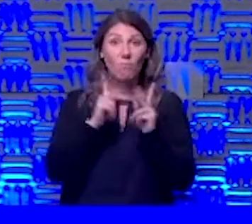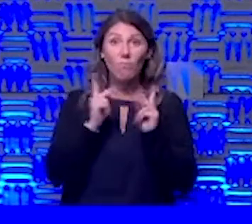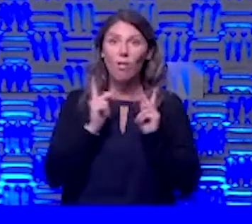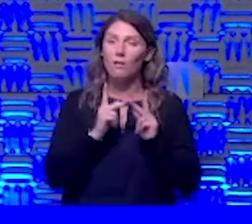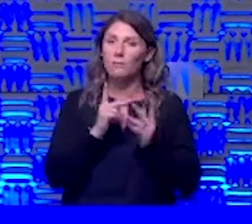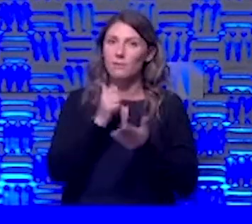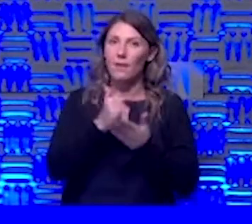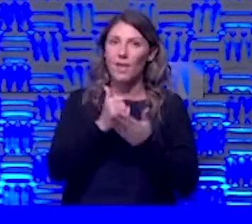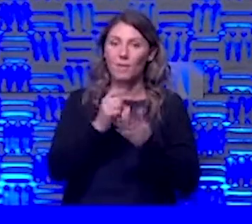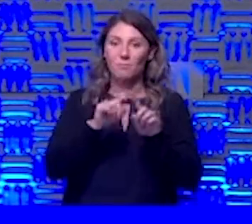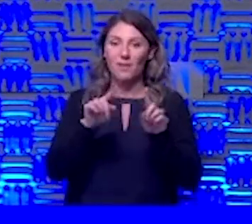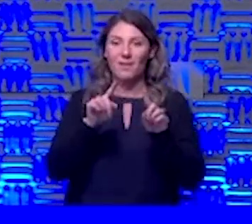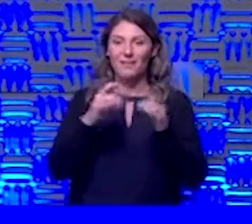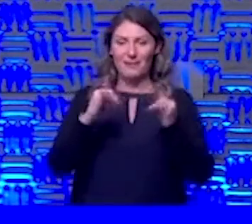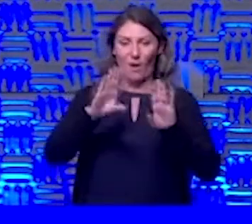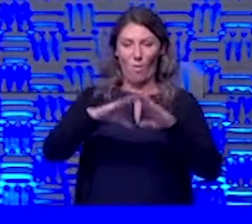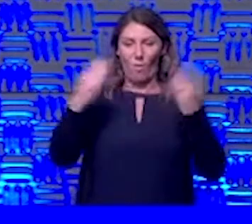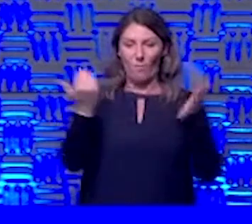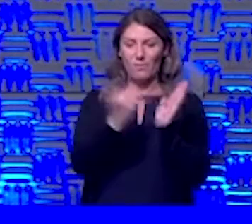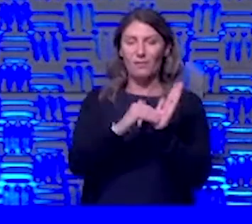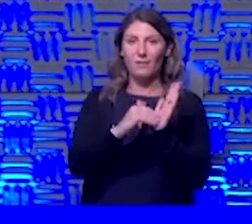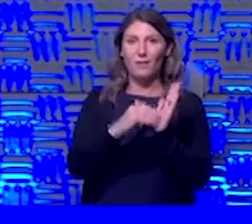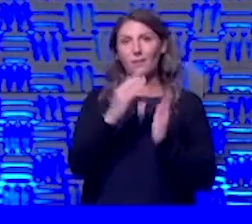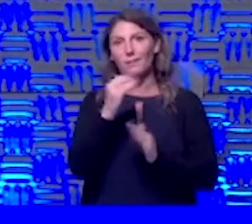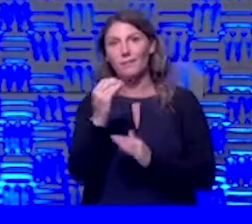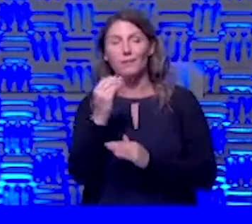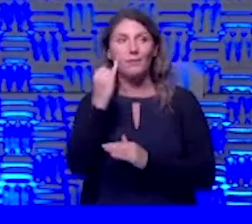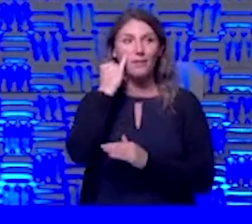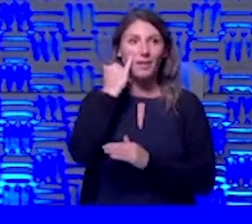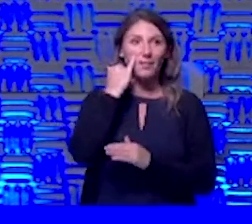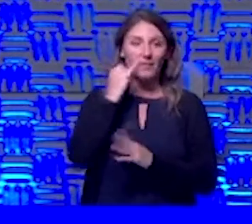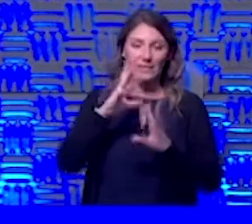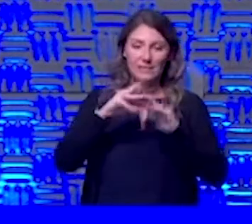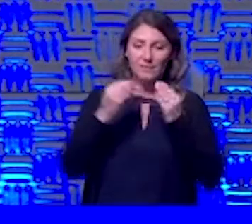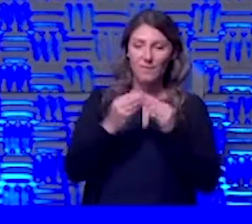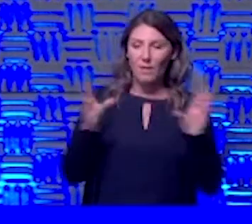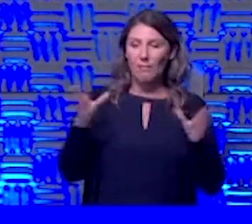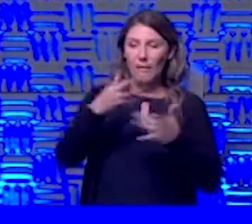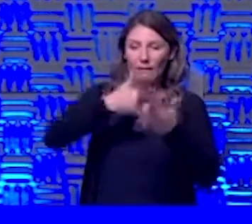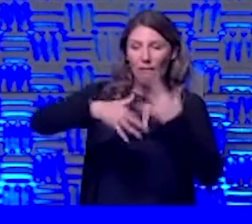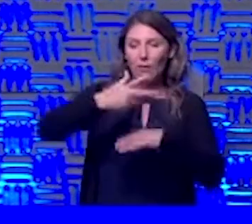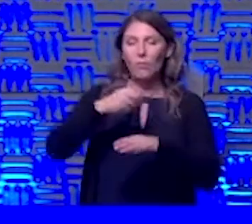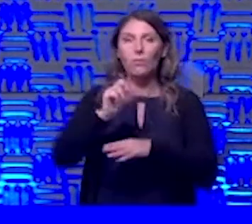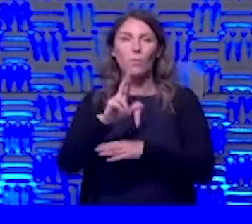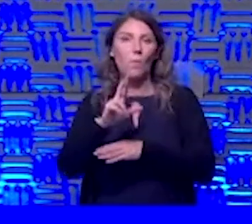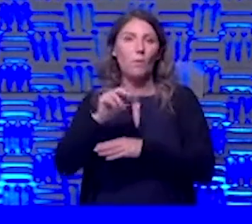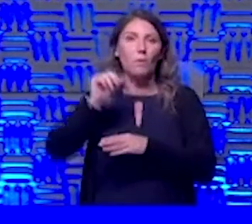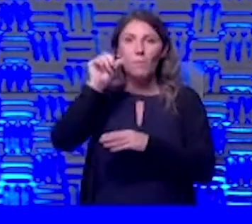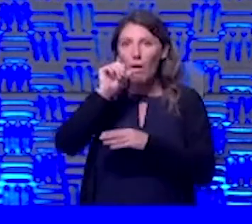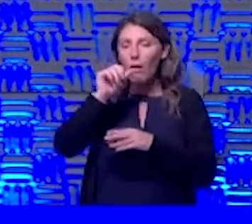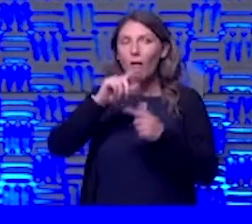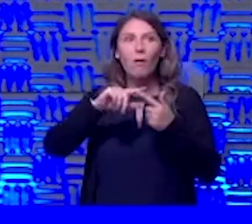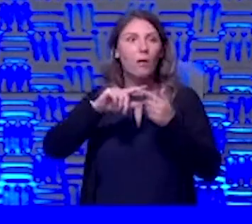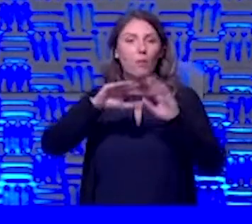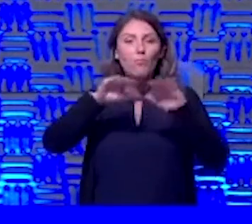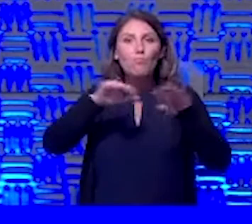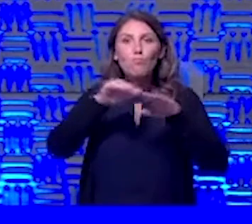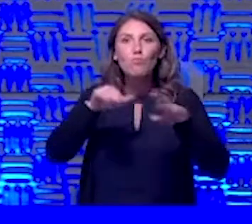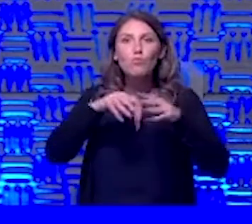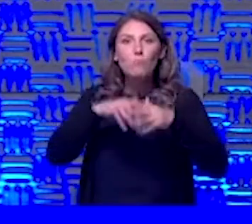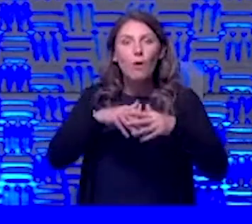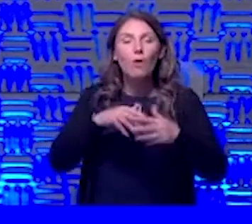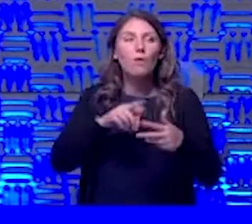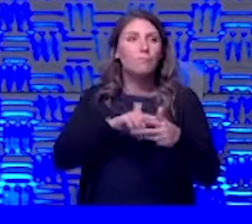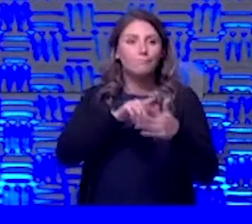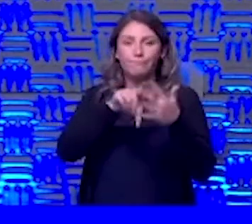Oh, clearly. But now after the opening up, and whether it's family get-togethers, whether it's get-togethers at bars or pool parties or anything like that, and